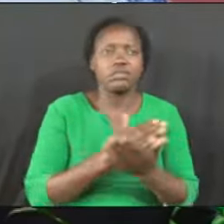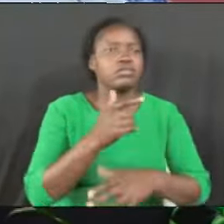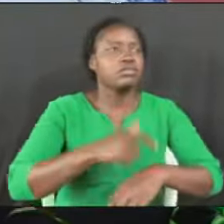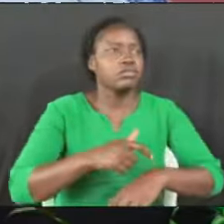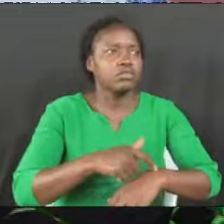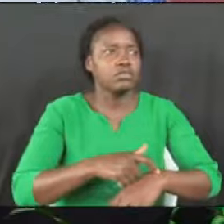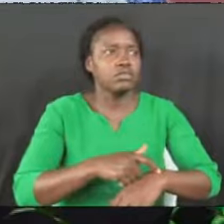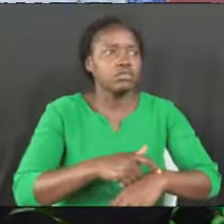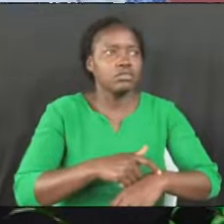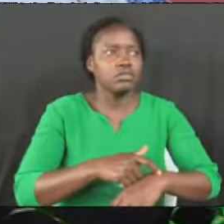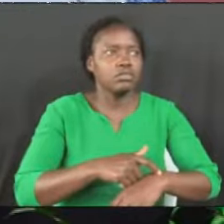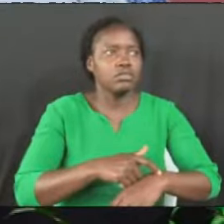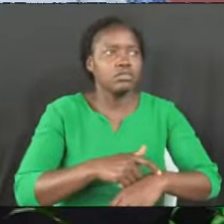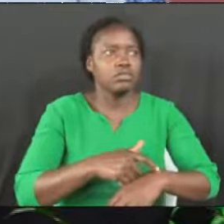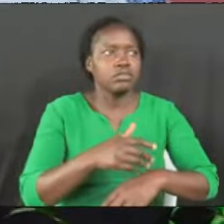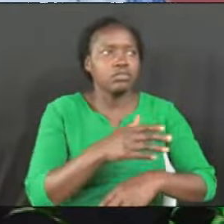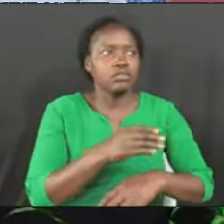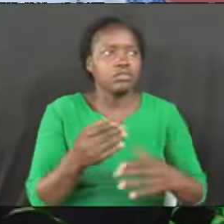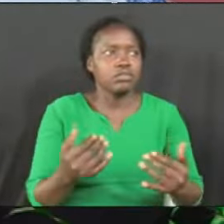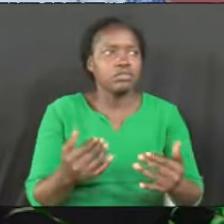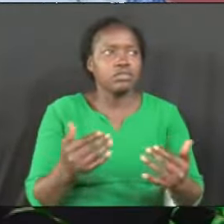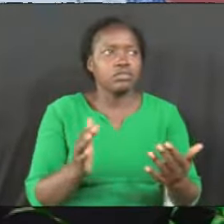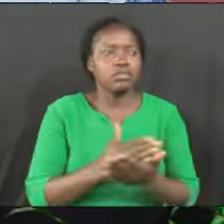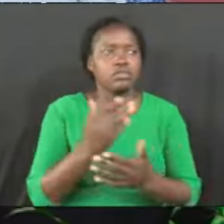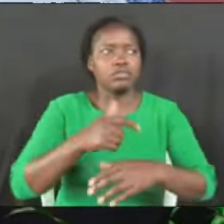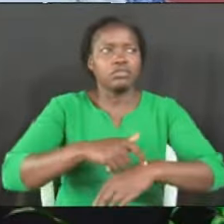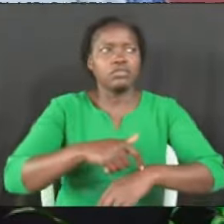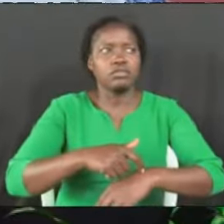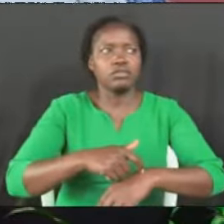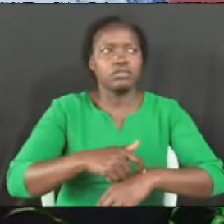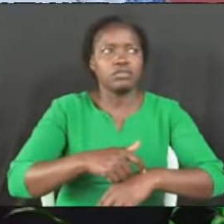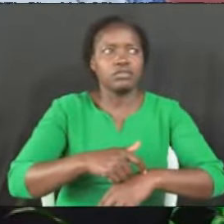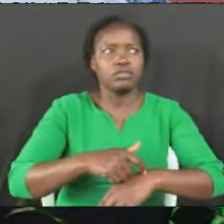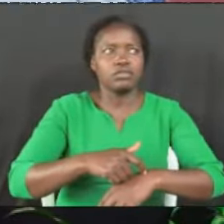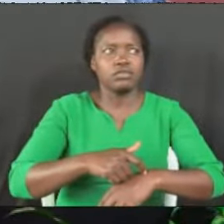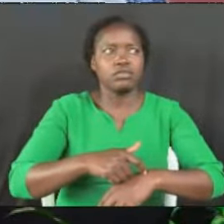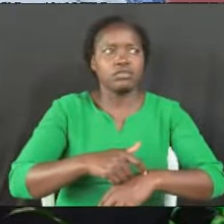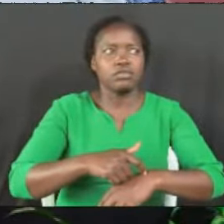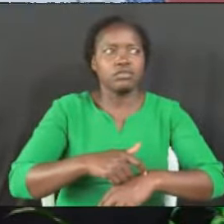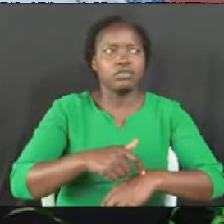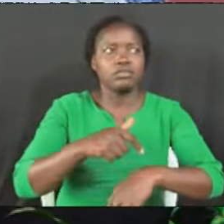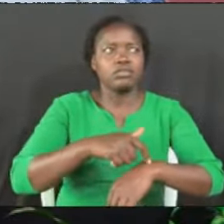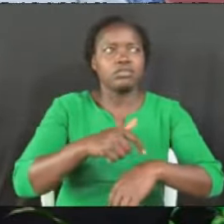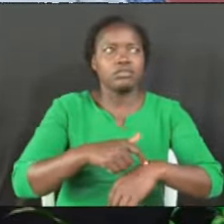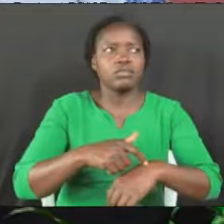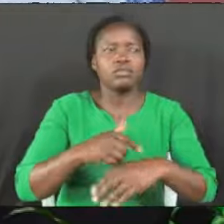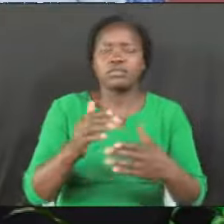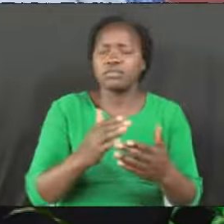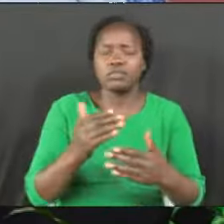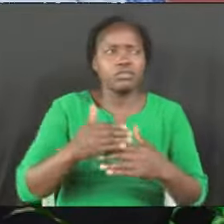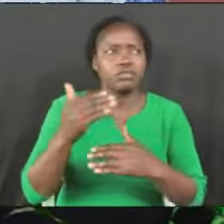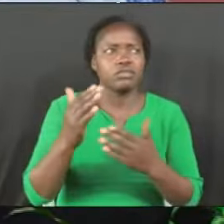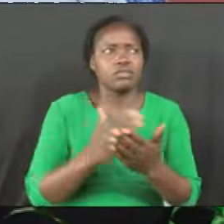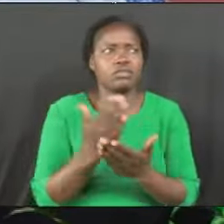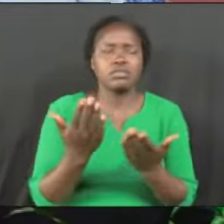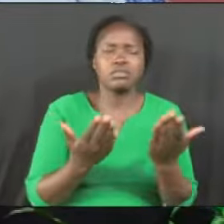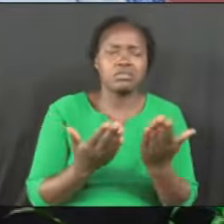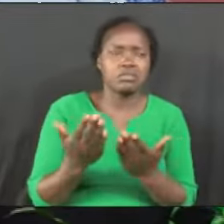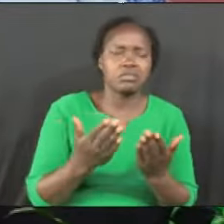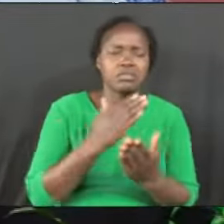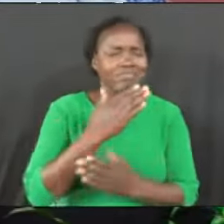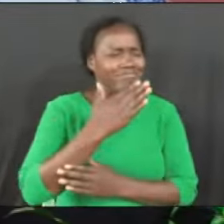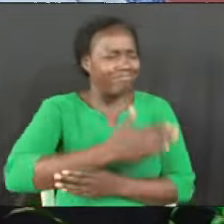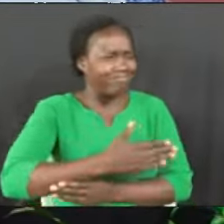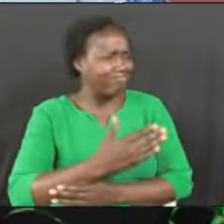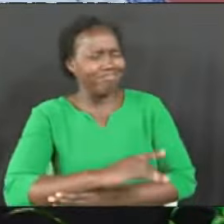being honest and transparent here, there are sometimes when after certain services, I don't even shake hands. And it's